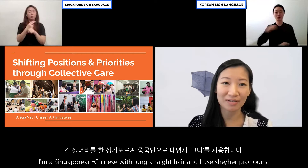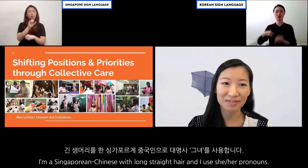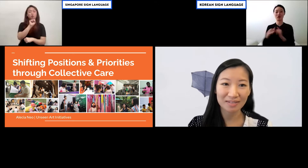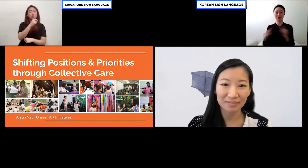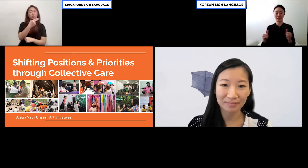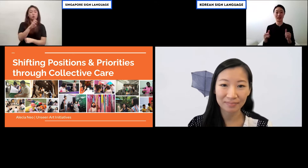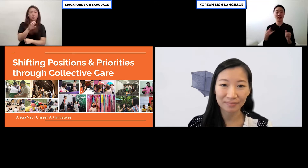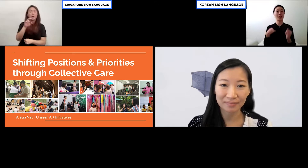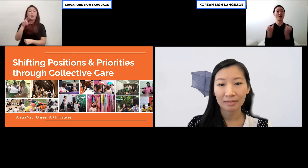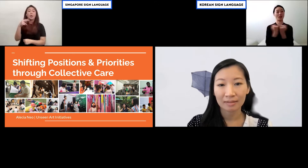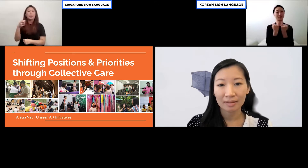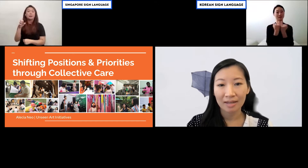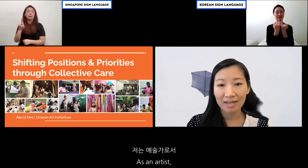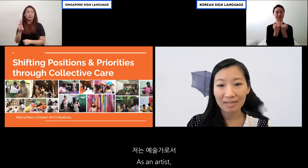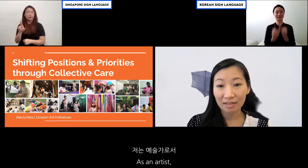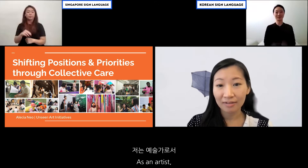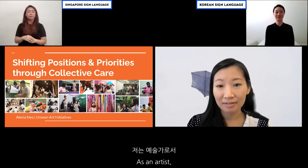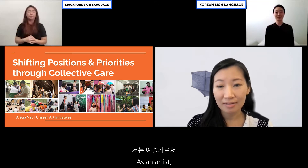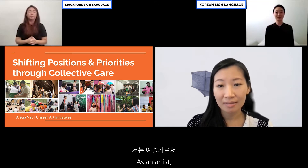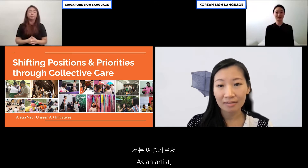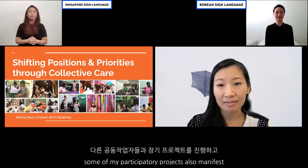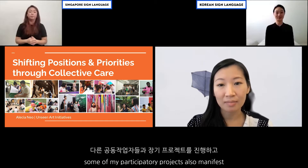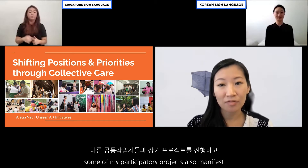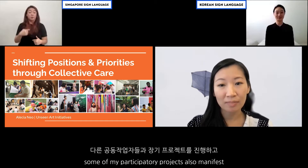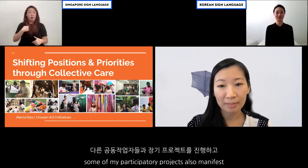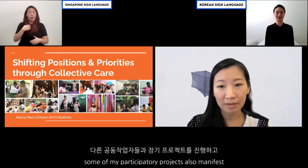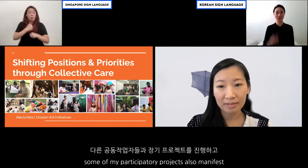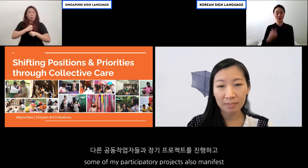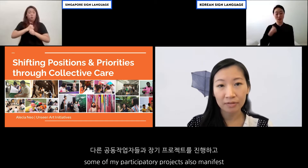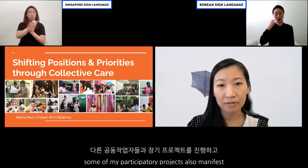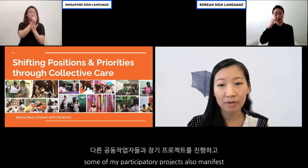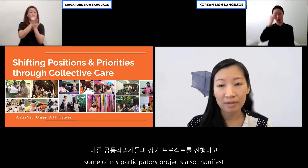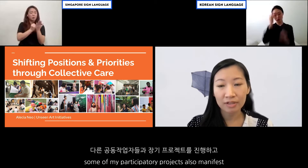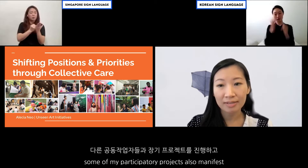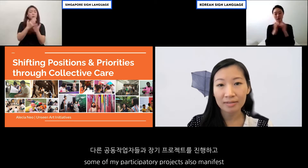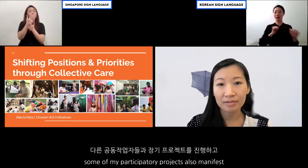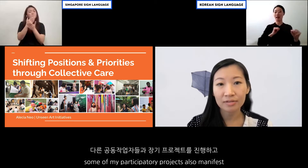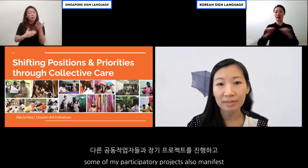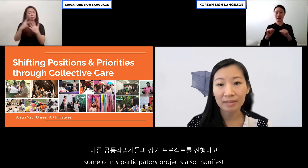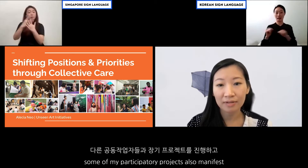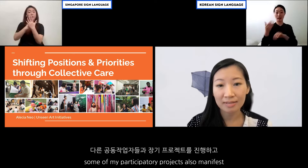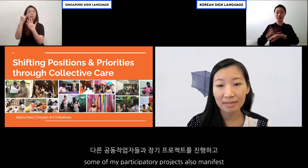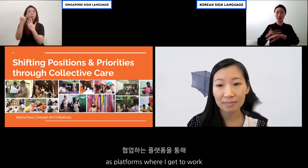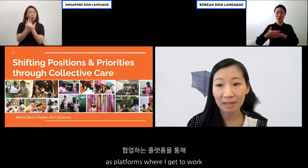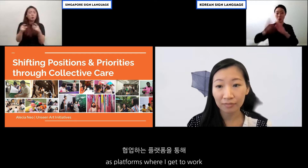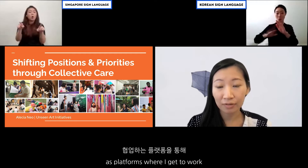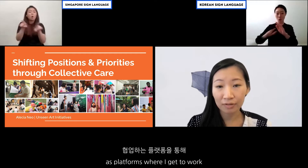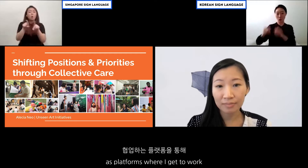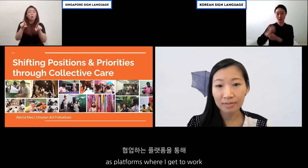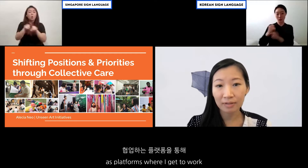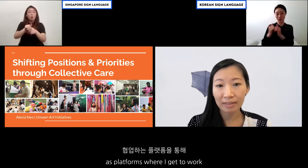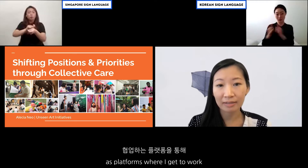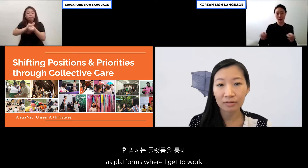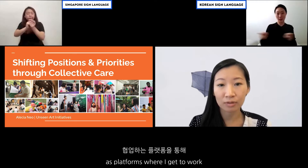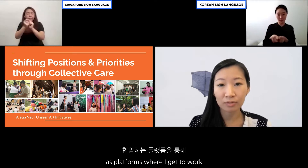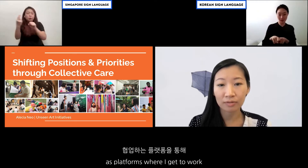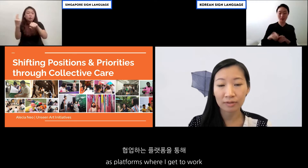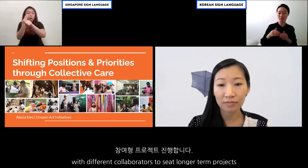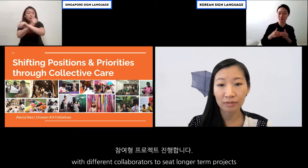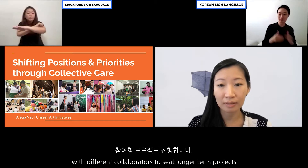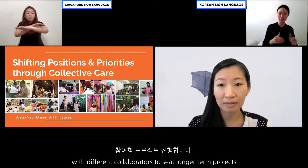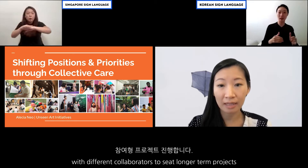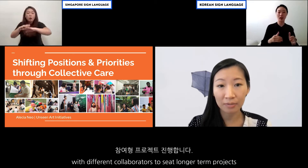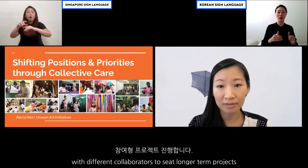her pronouns. As an artist, some of my participatory projects also manifest as platforms where I get to work